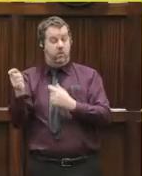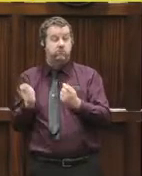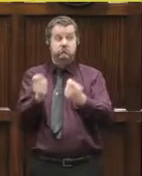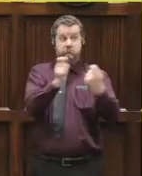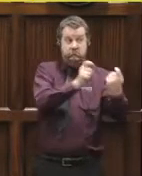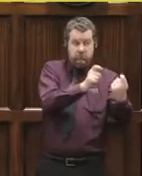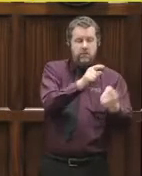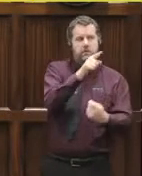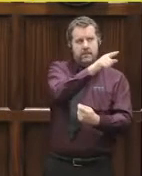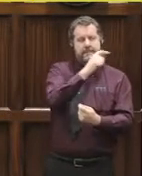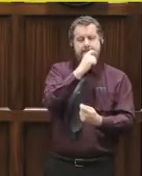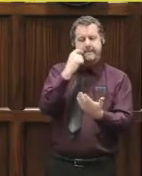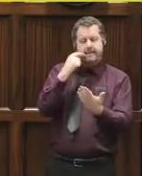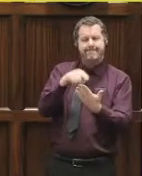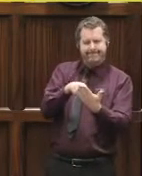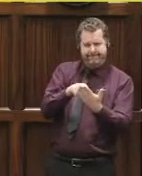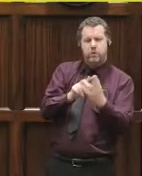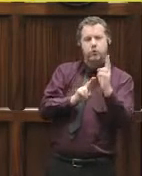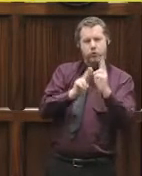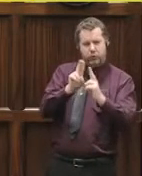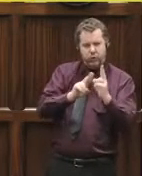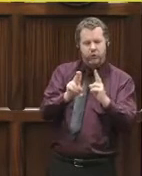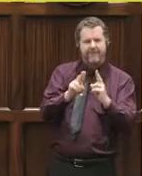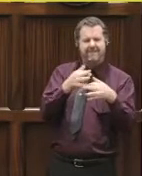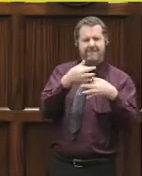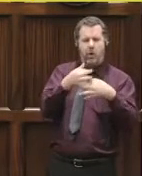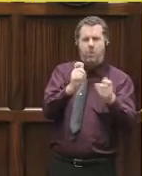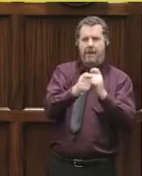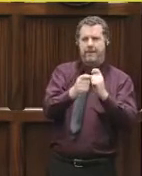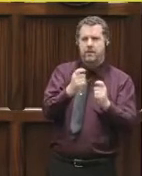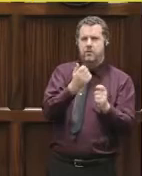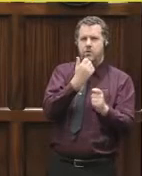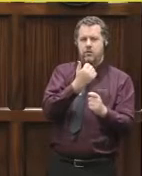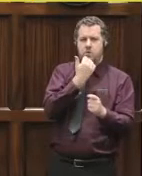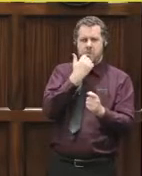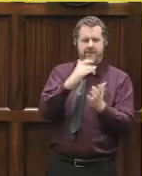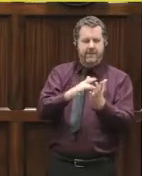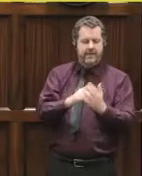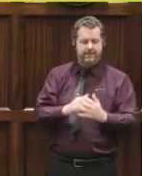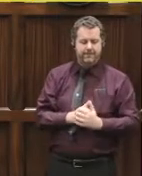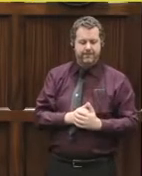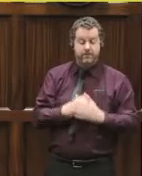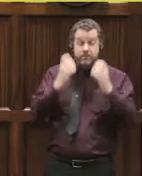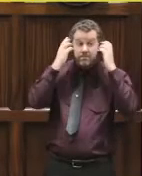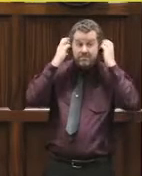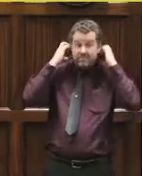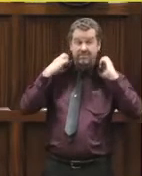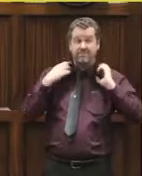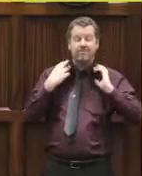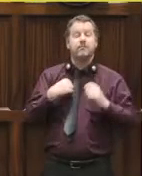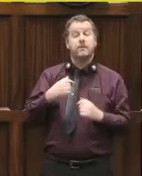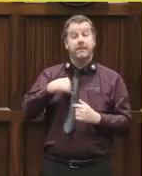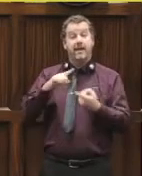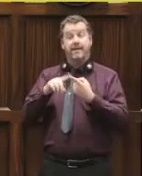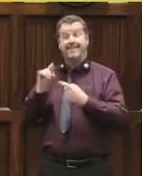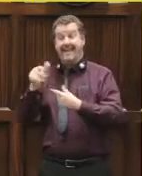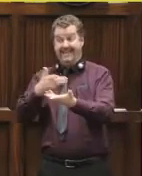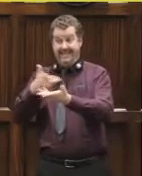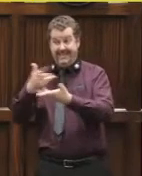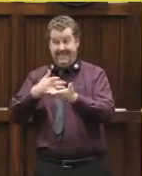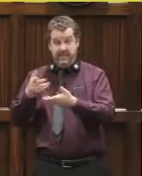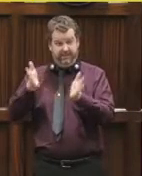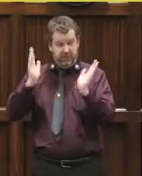should be recast as per Amendment number 15. Senator Mark Daly and I engaged in further discussions, and